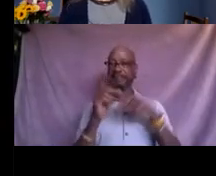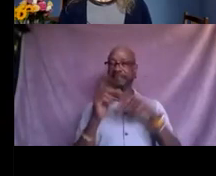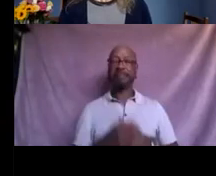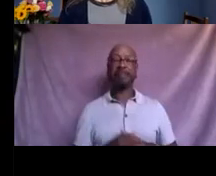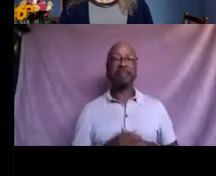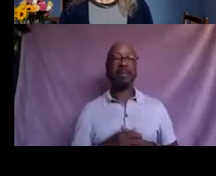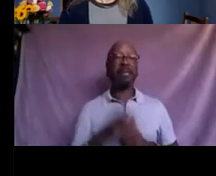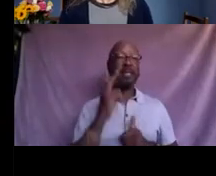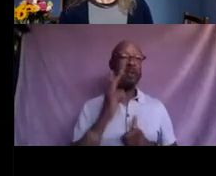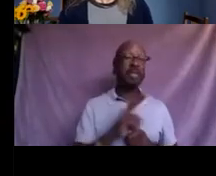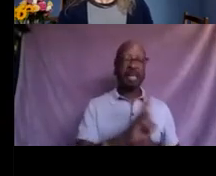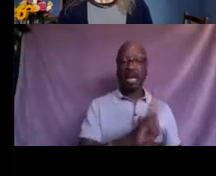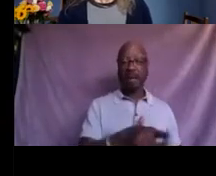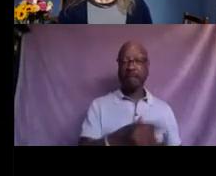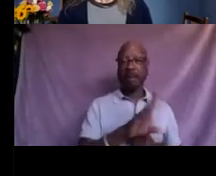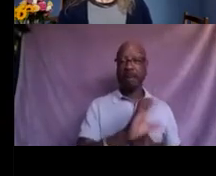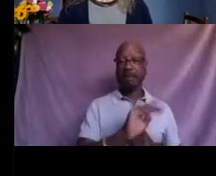cool.